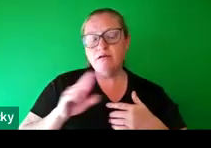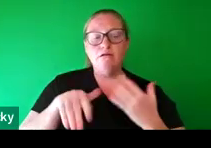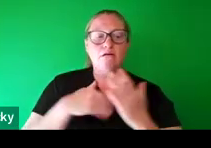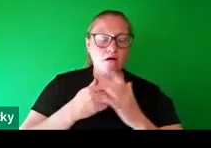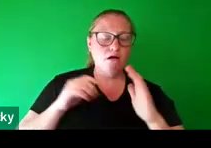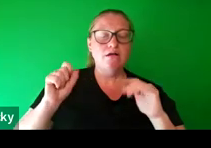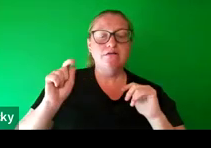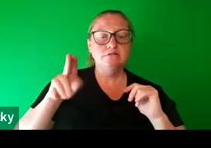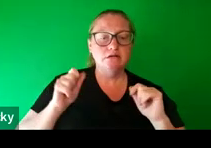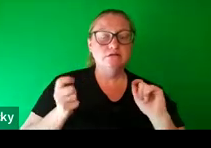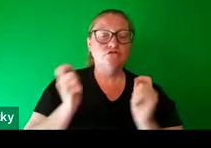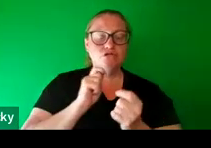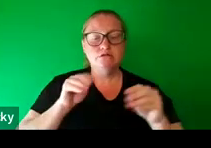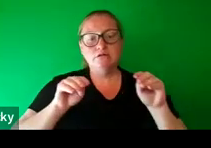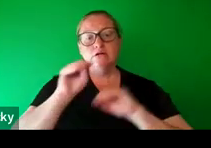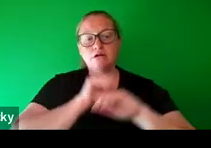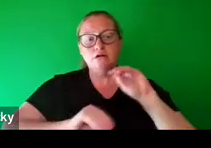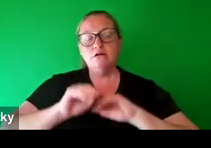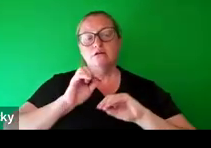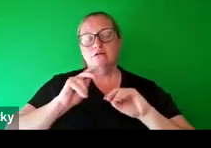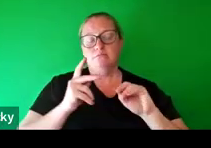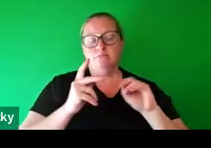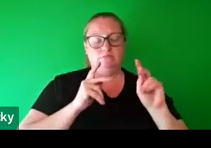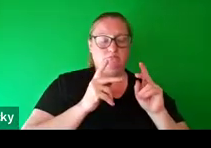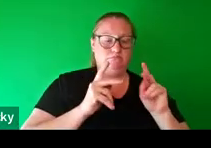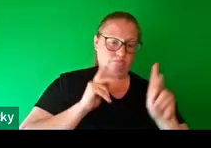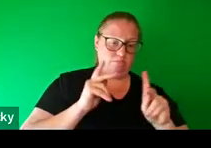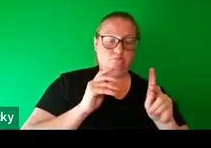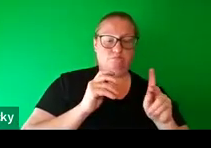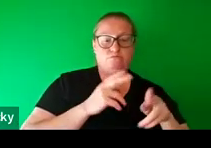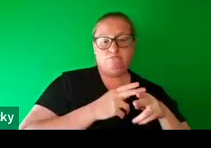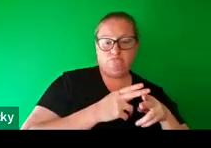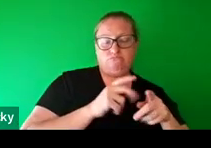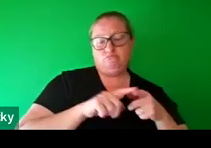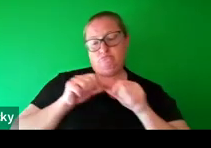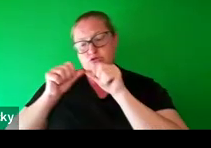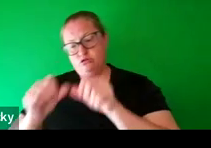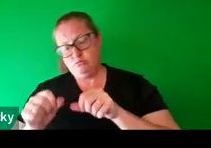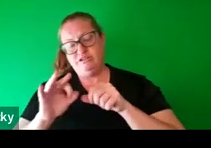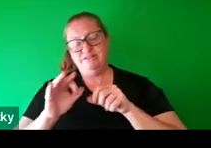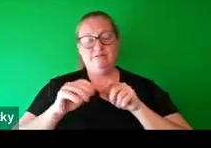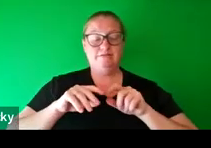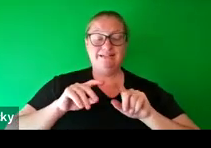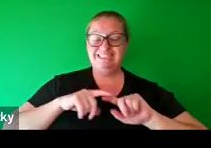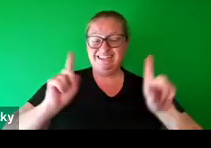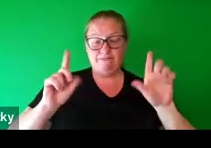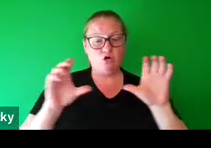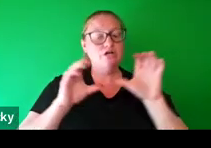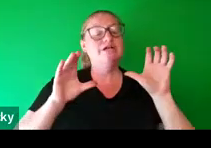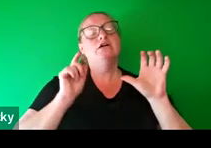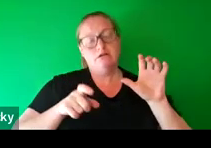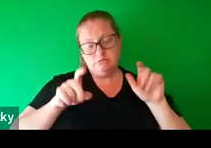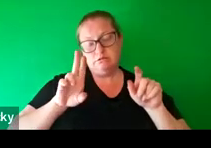take place if people move from probationary to permanent, for example. If people earn a different credential, then that needs to be updated as